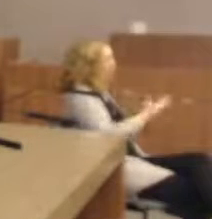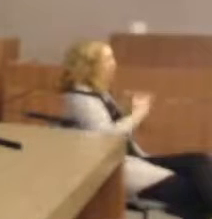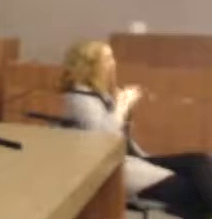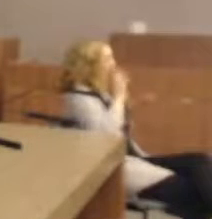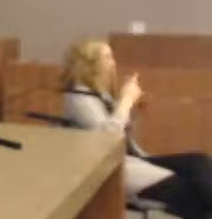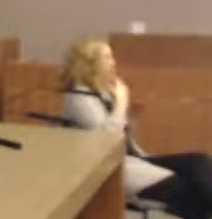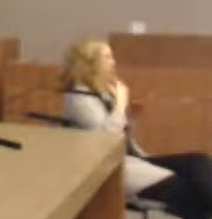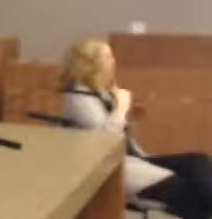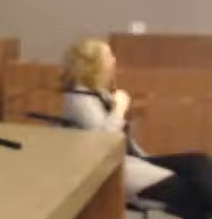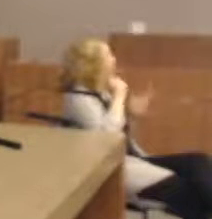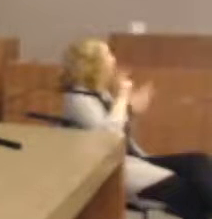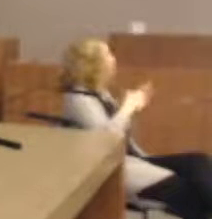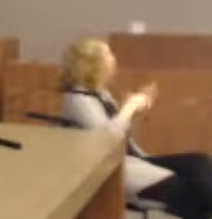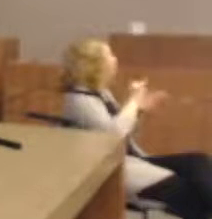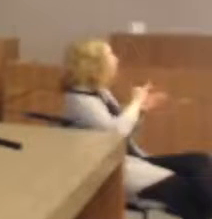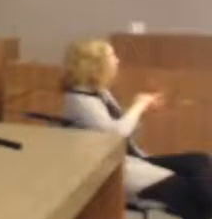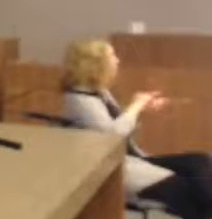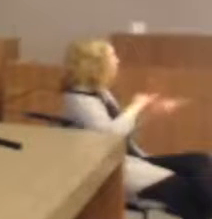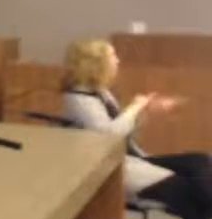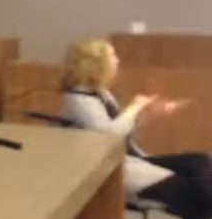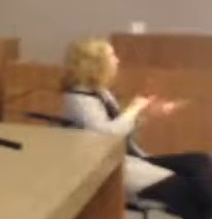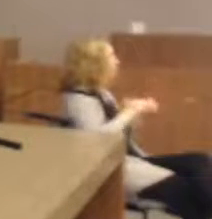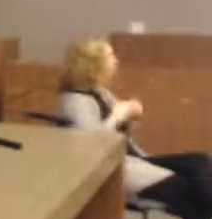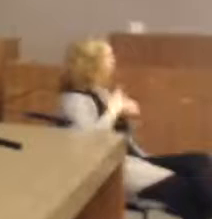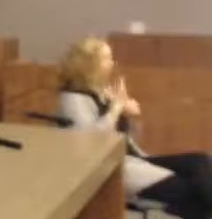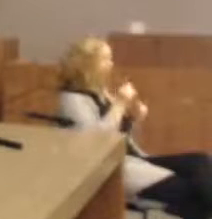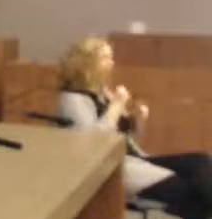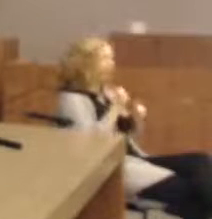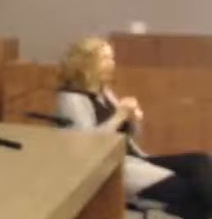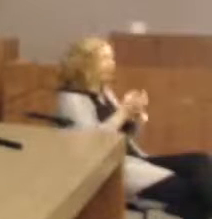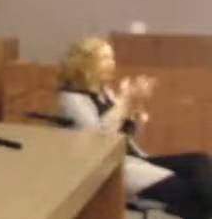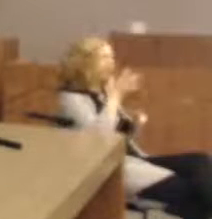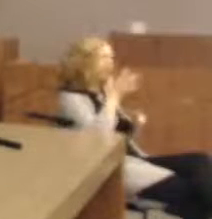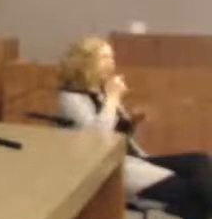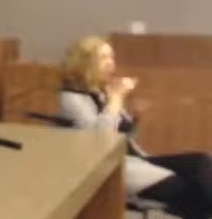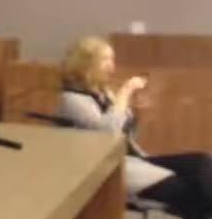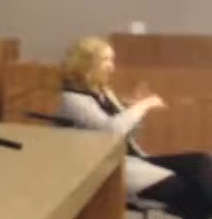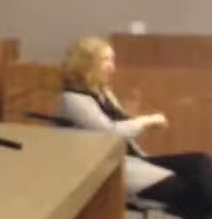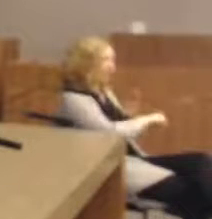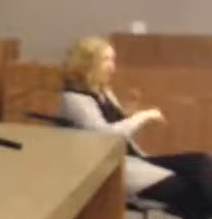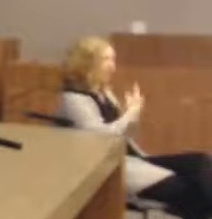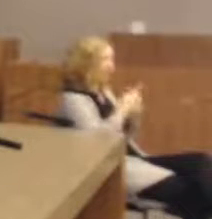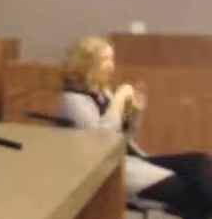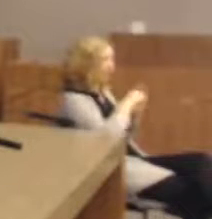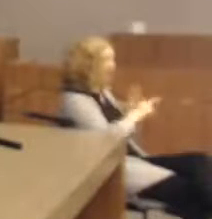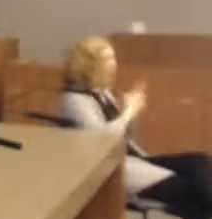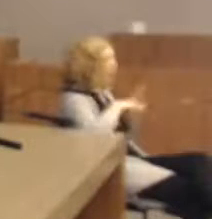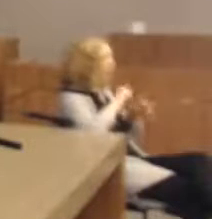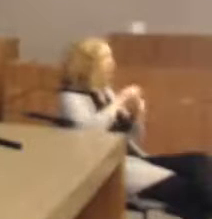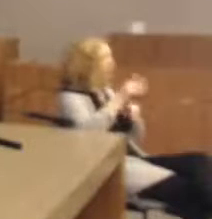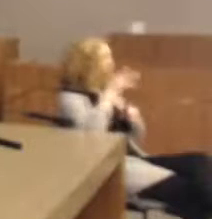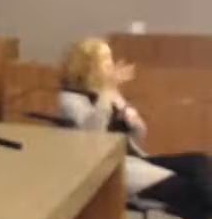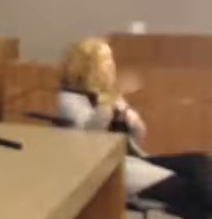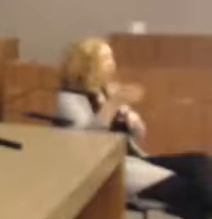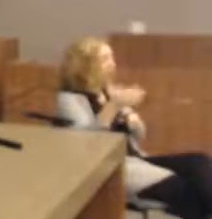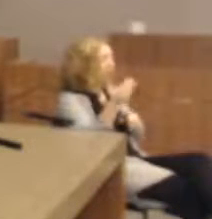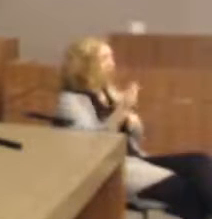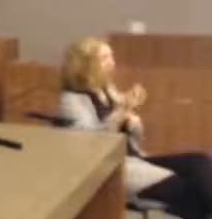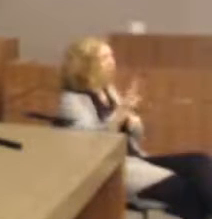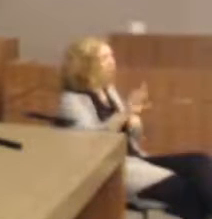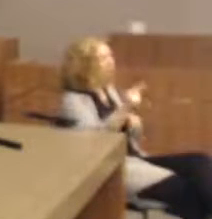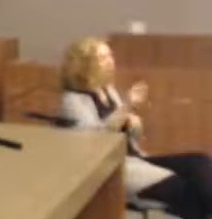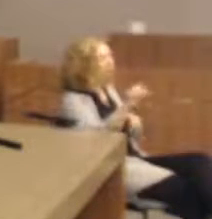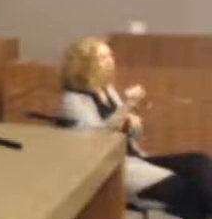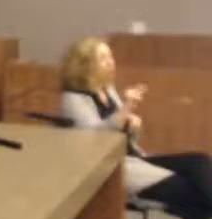like, I noticed that we had a case where the mother was killed and we were calling the grandmother, and there were two of her grandchildren, the